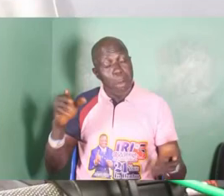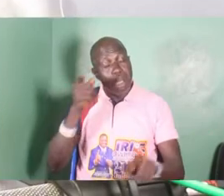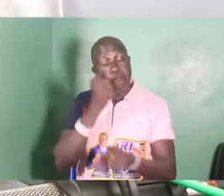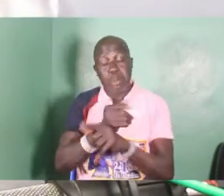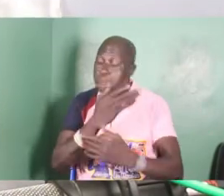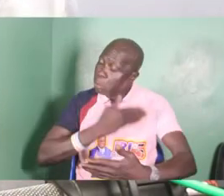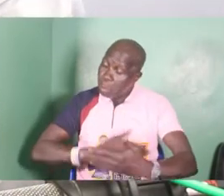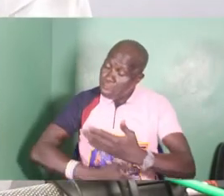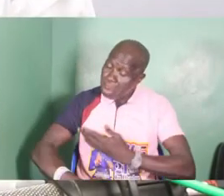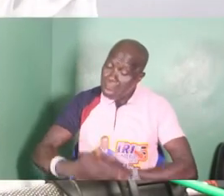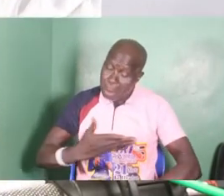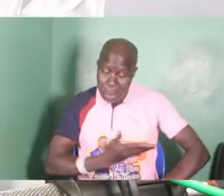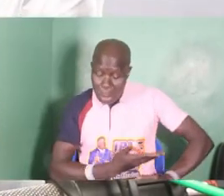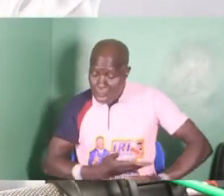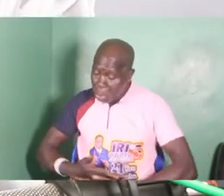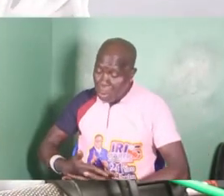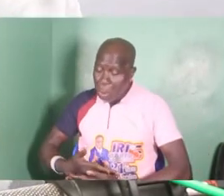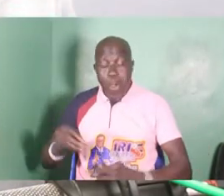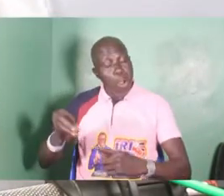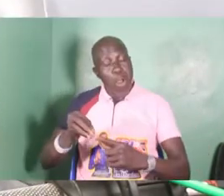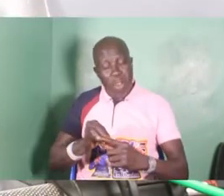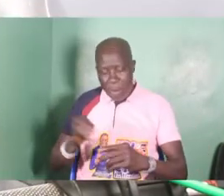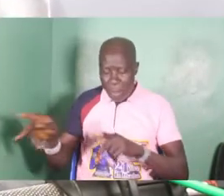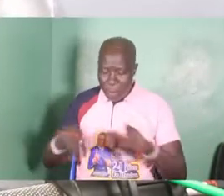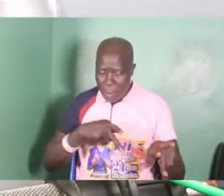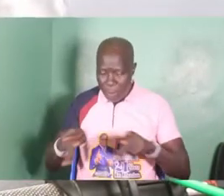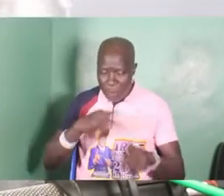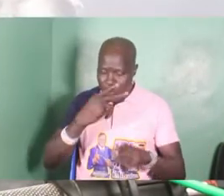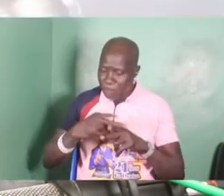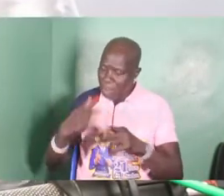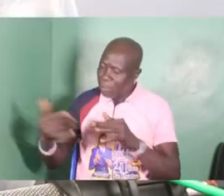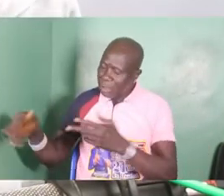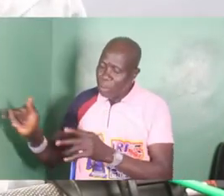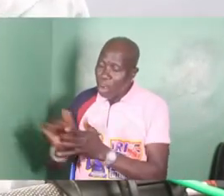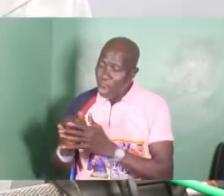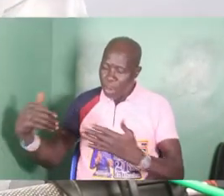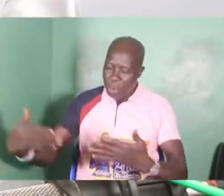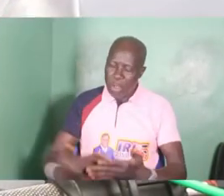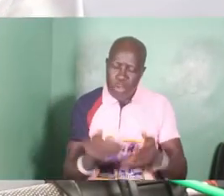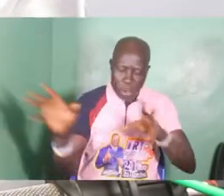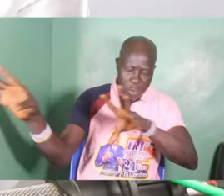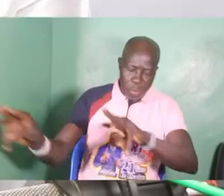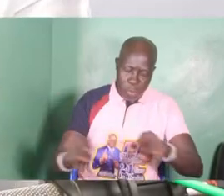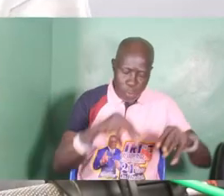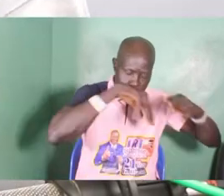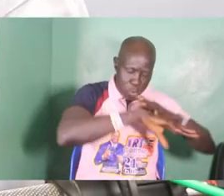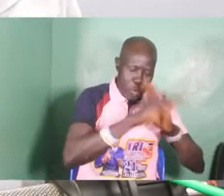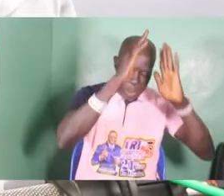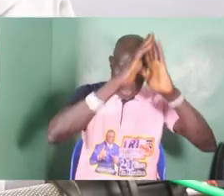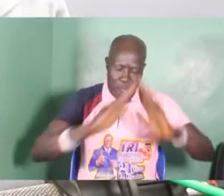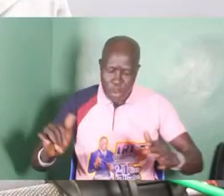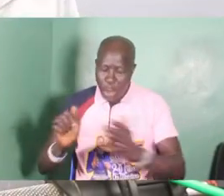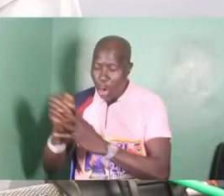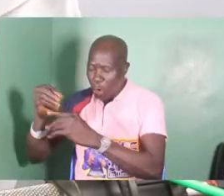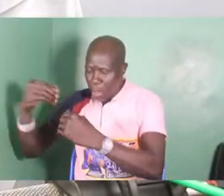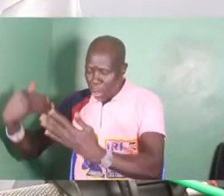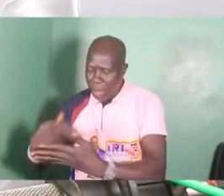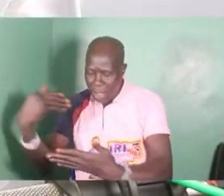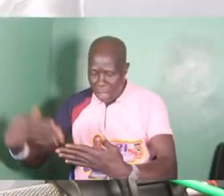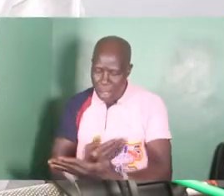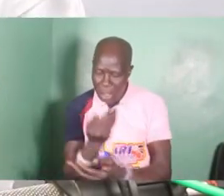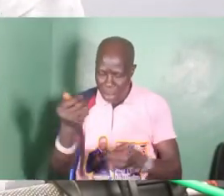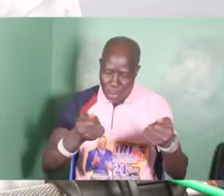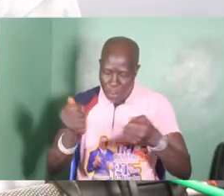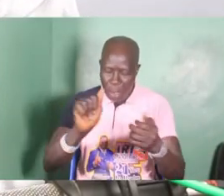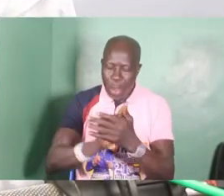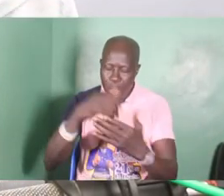ilé yẹn. I don't know, maybe you just give birth to a baby. Àbí ẹ ń ṣe ìkómọ. Or you are doing baby ceremony. Àbí ẹsẹ̀ kódélé yìí. You just pass to your house. Ẹsẹ̀ ra ọkọ̀. You just buy new car. Ẹsẹ̀